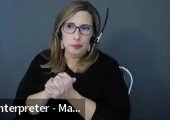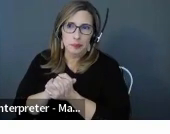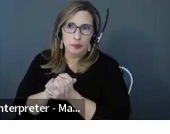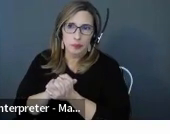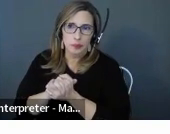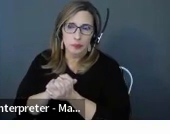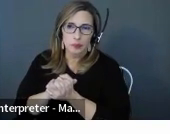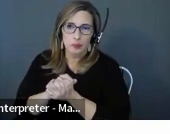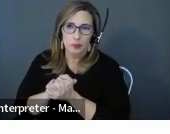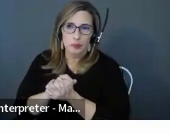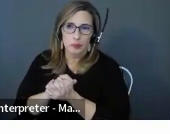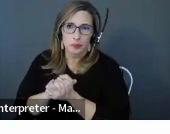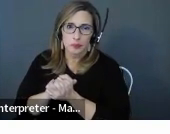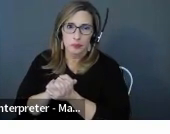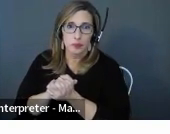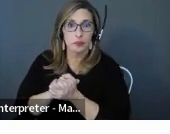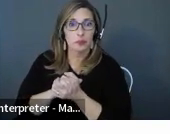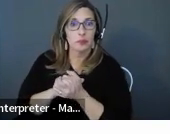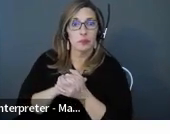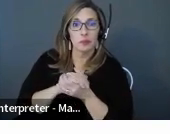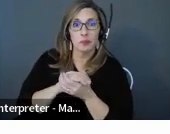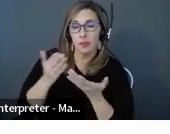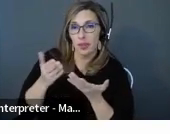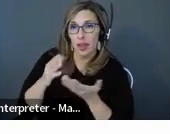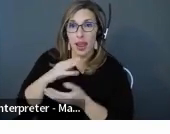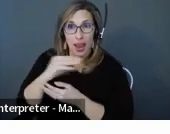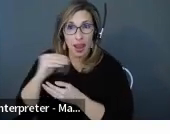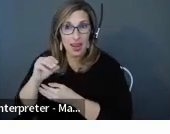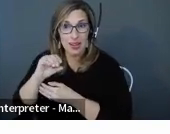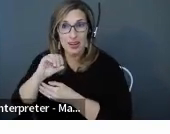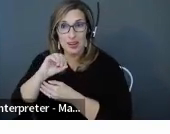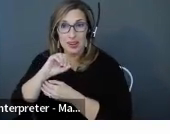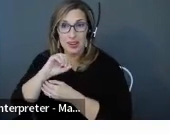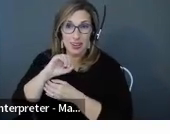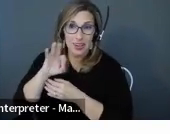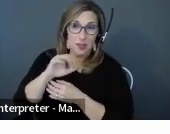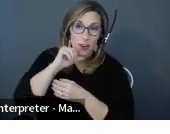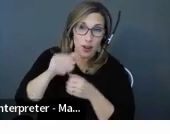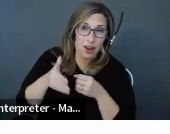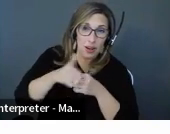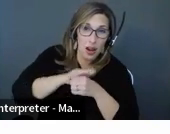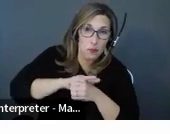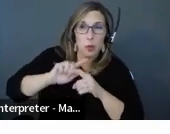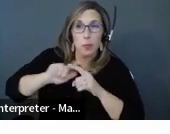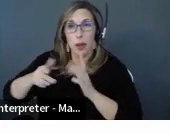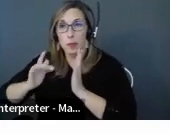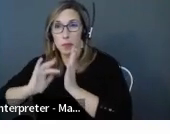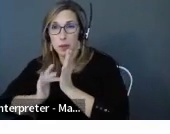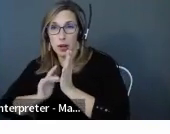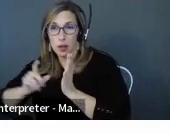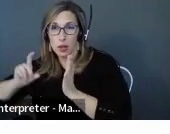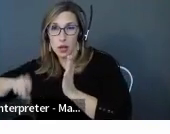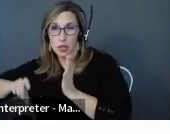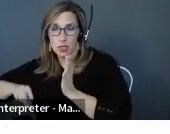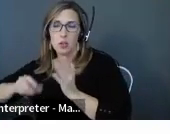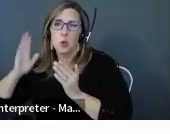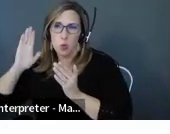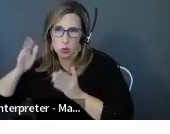And some non-covered services if they're medically necessary. So that could include something like developmental